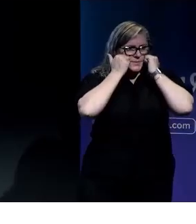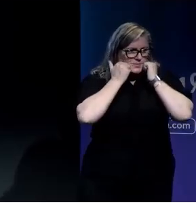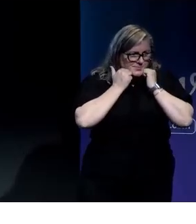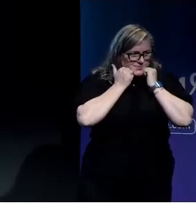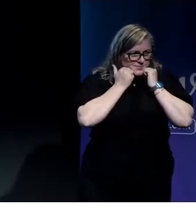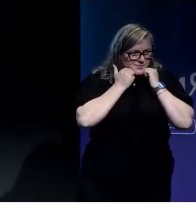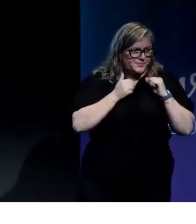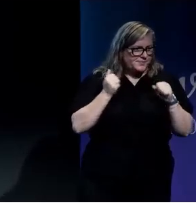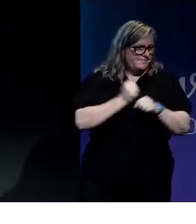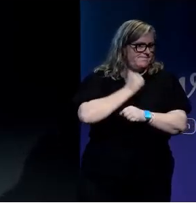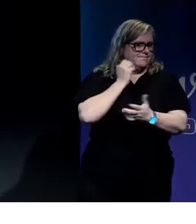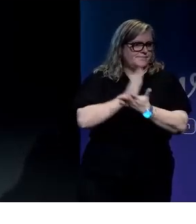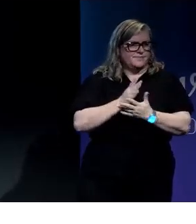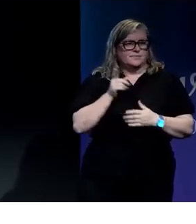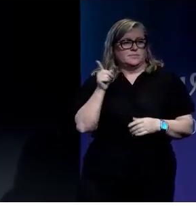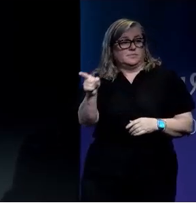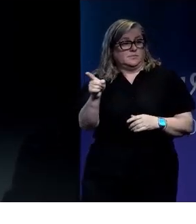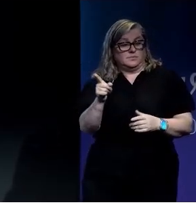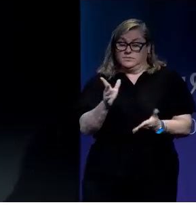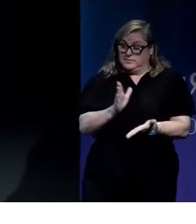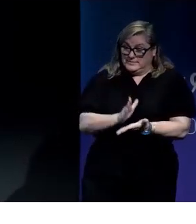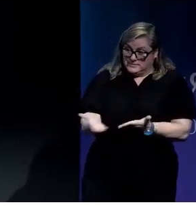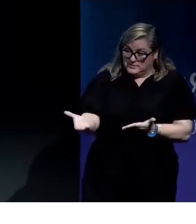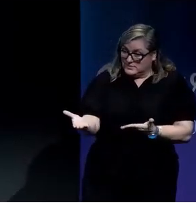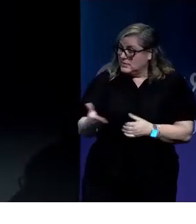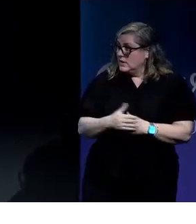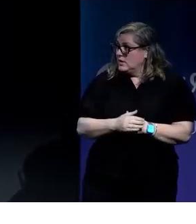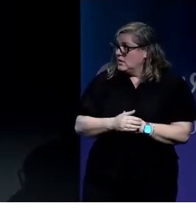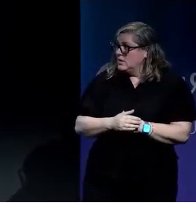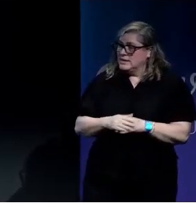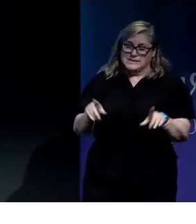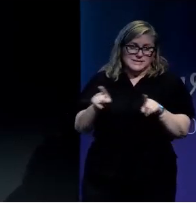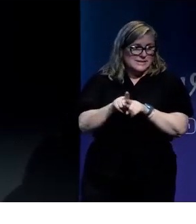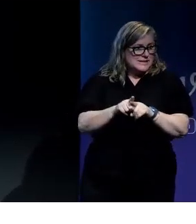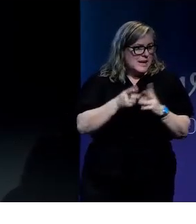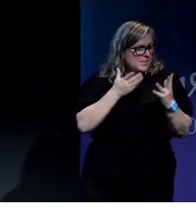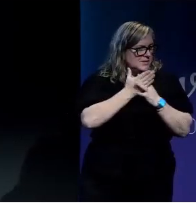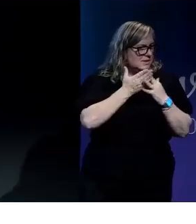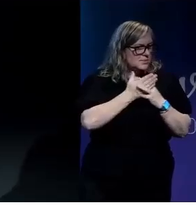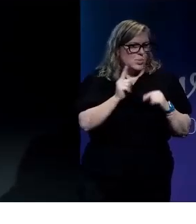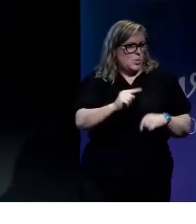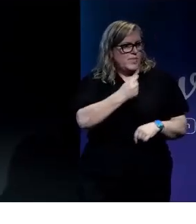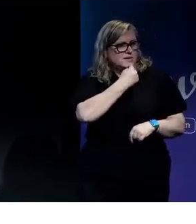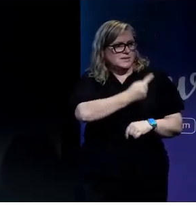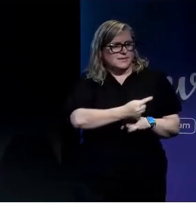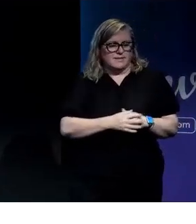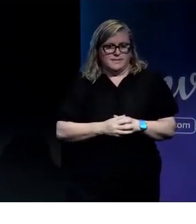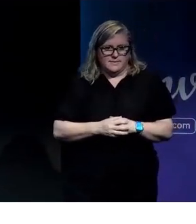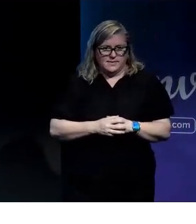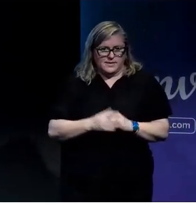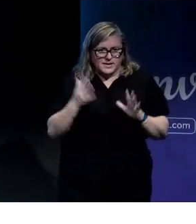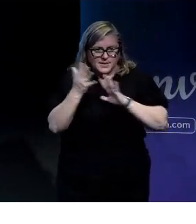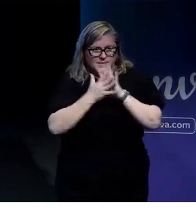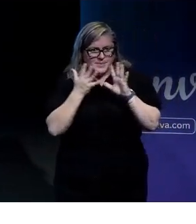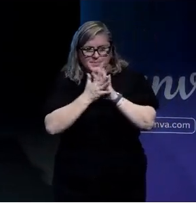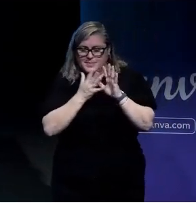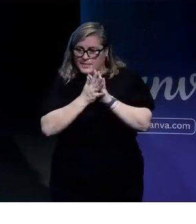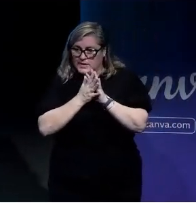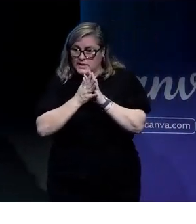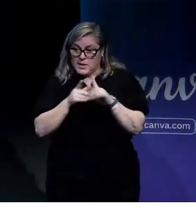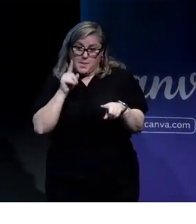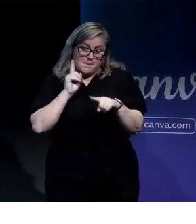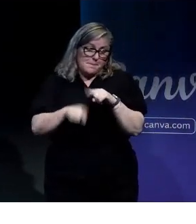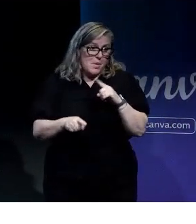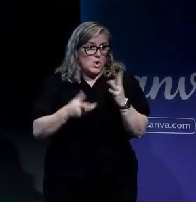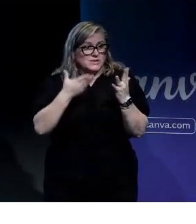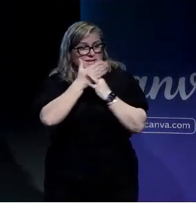vendors are, in fact, as accessible as they say. Then contract with the most accessible vendor